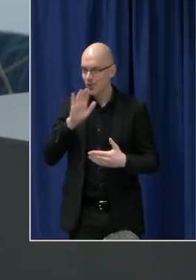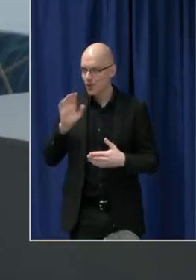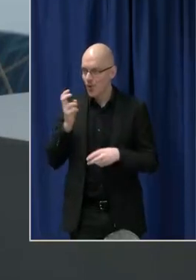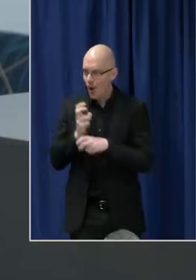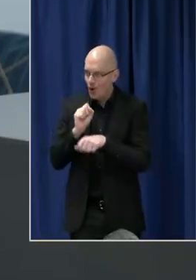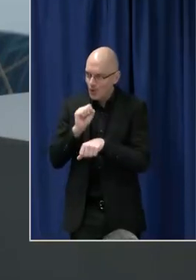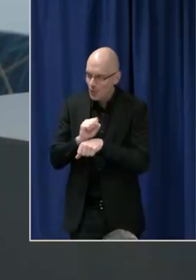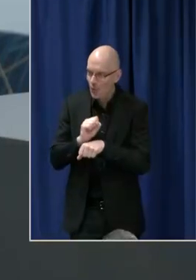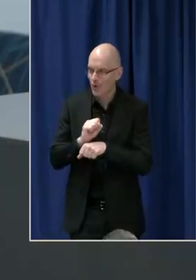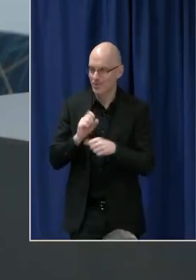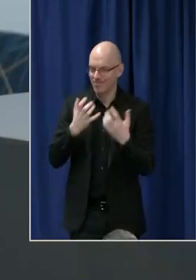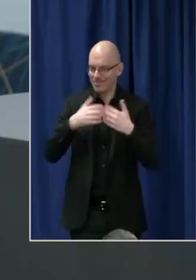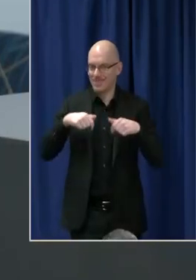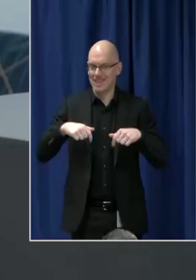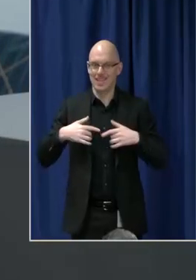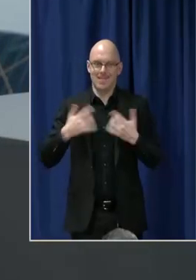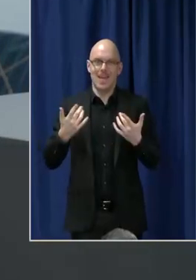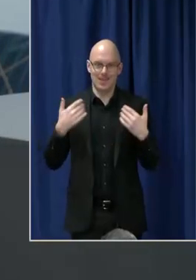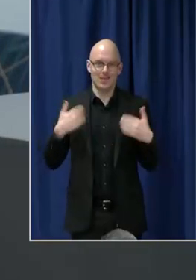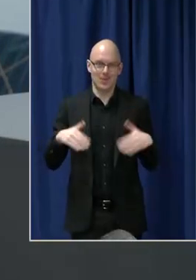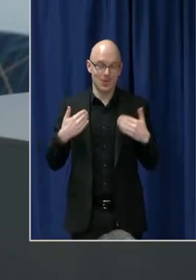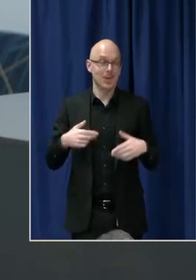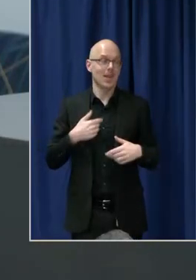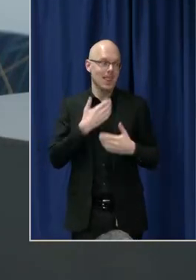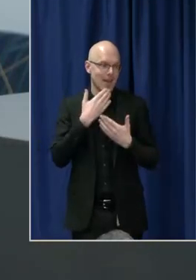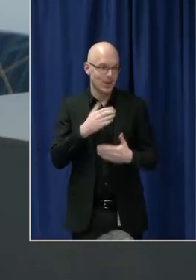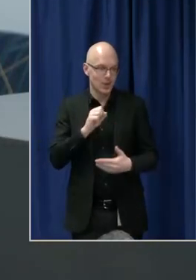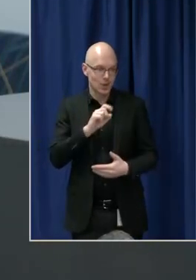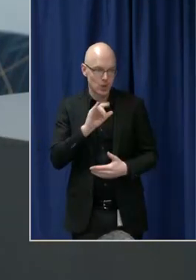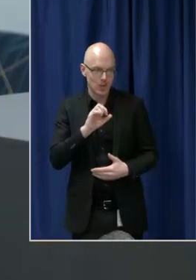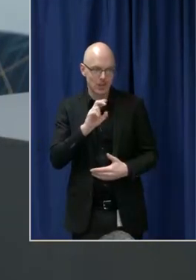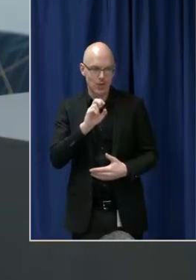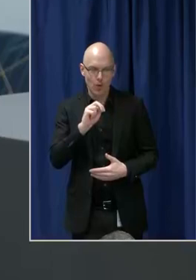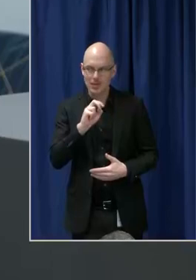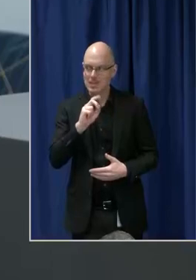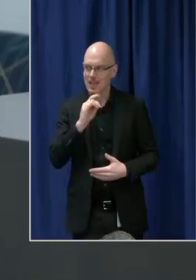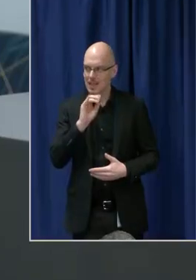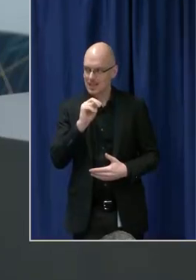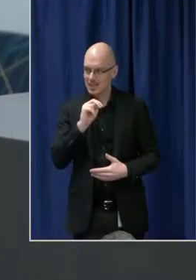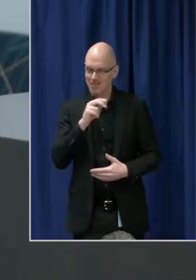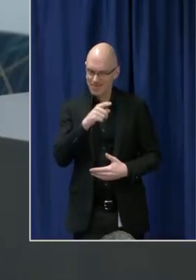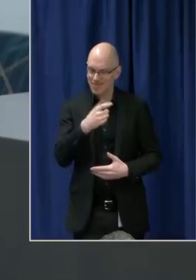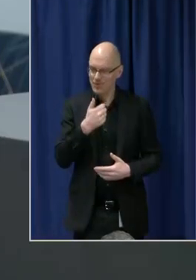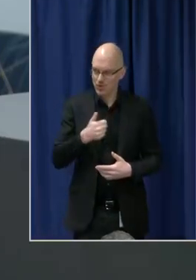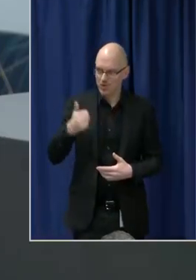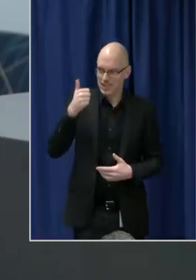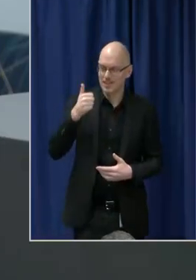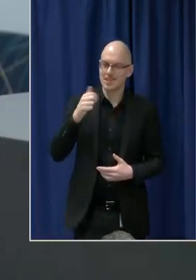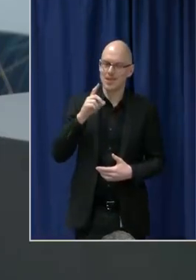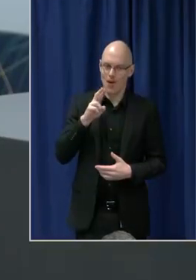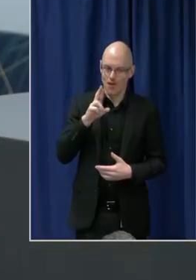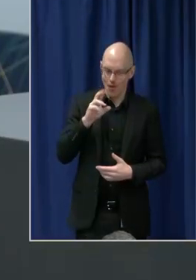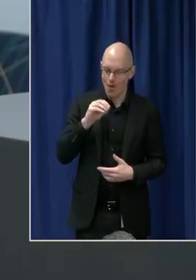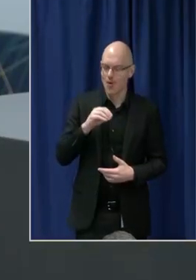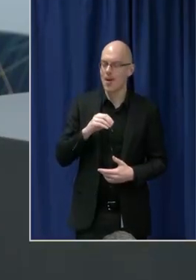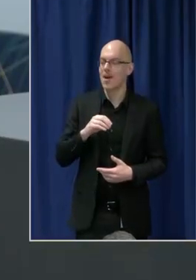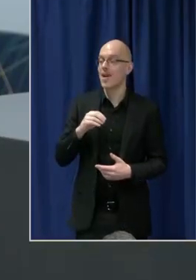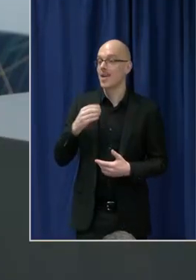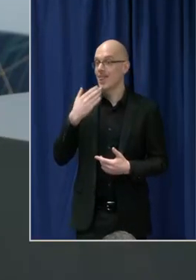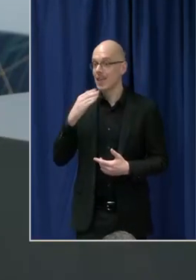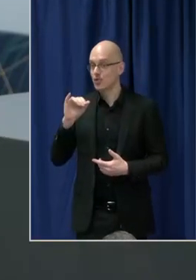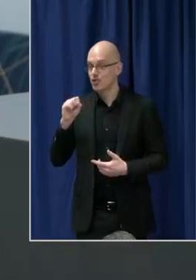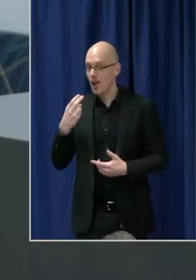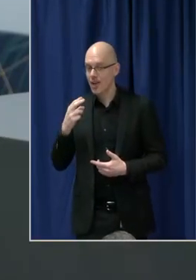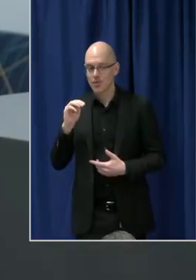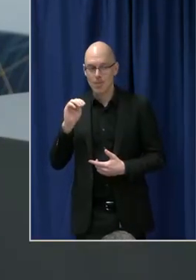this together. Susie Rosen Singleton, Chief of the Disability Rights Office. Josh Mendelson, who is